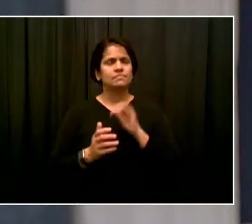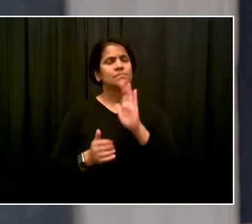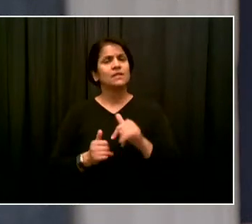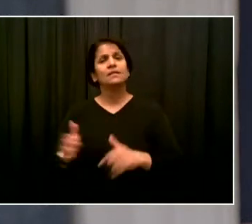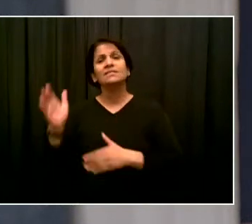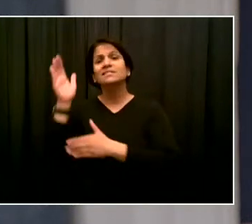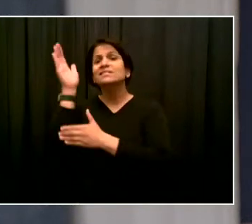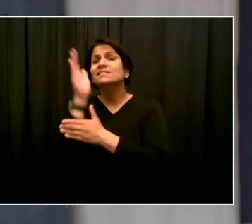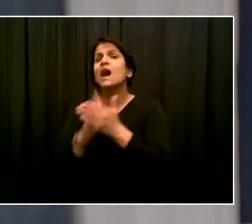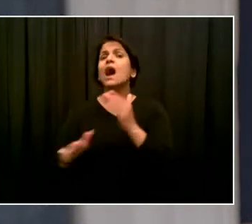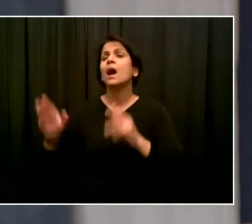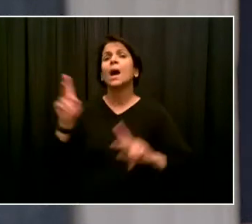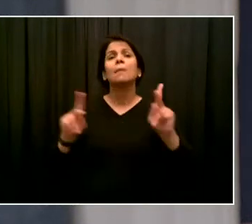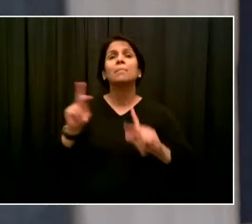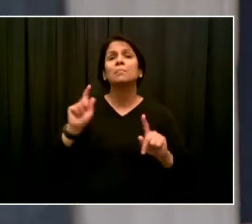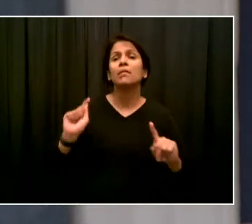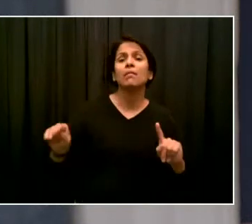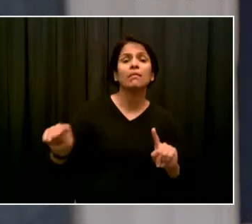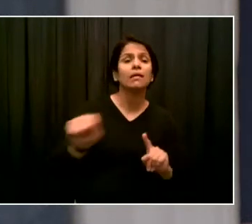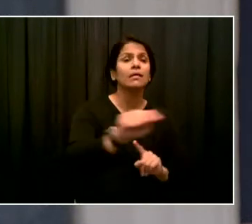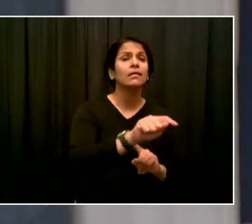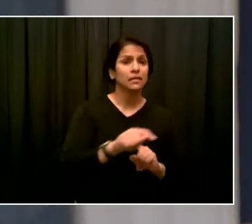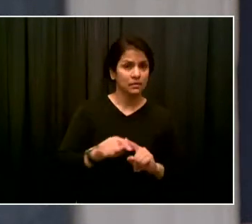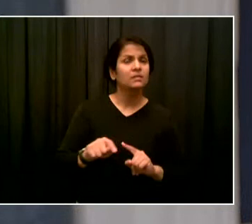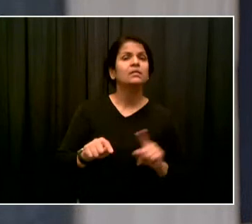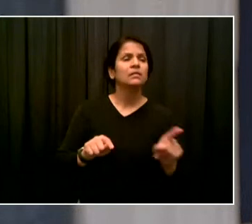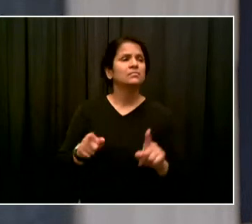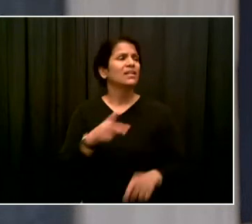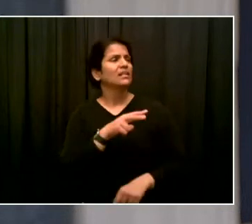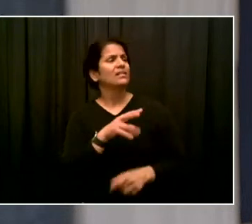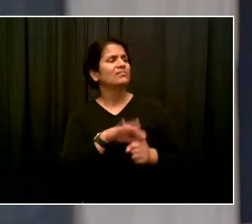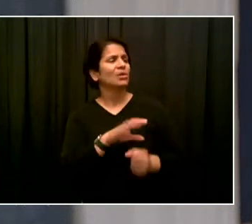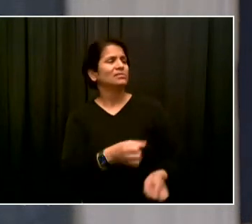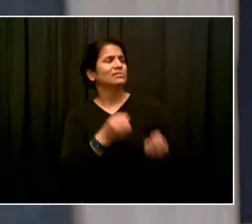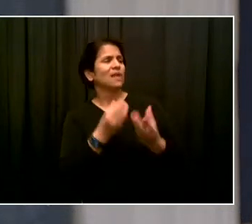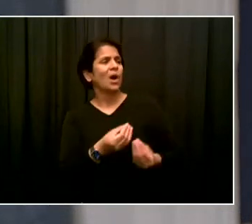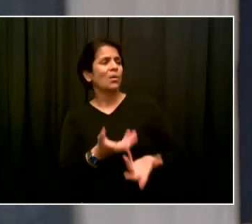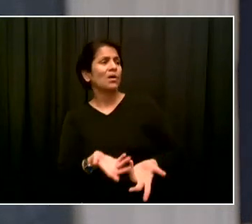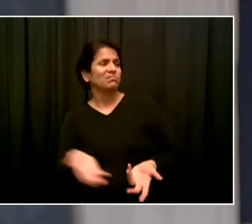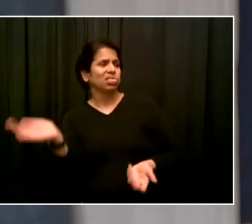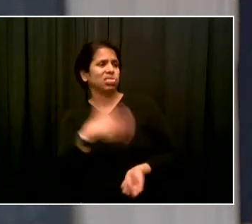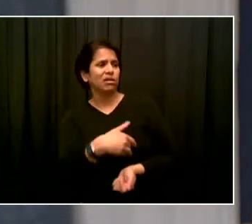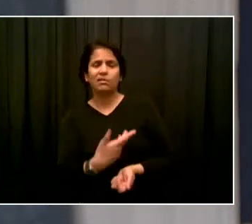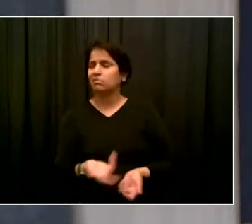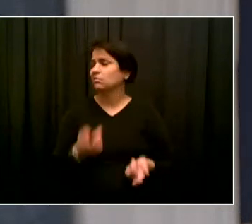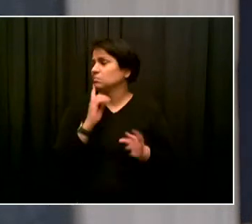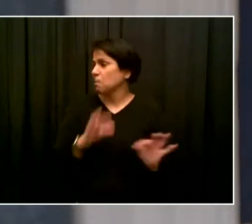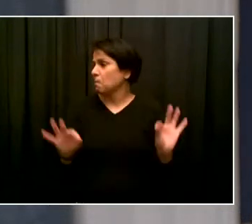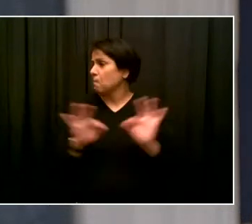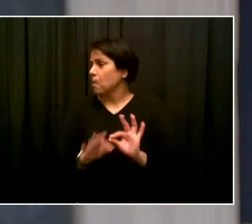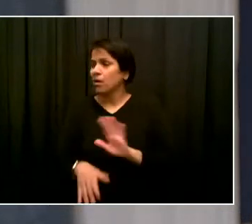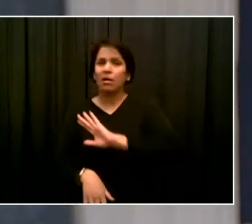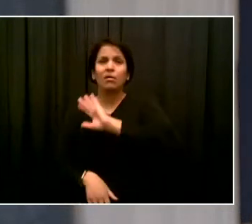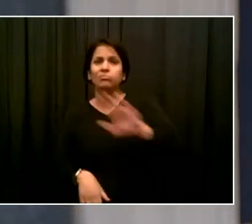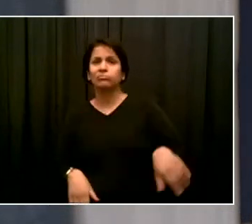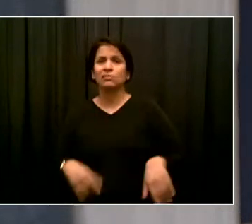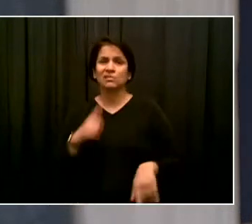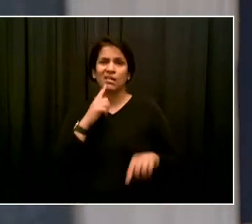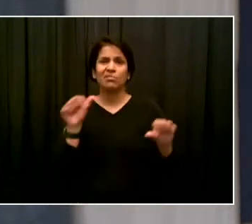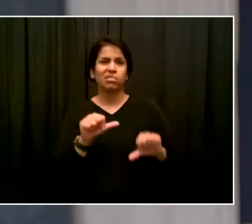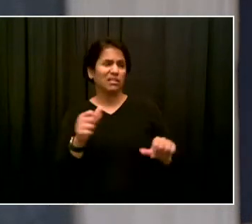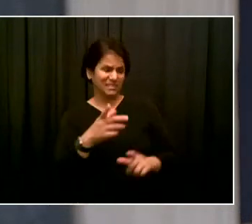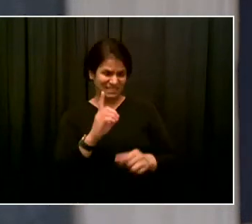they can to silence their voices. Here in New York City, that's the opposite of what we're doing. We celebrate